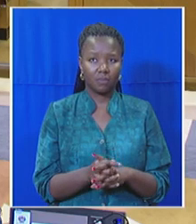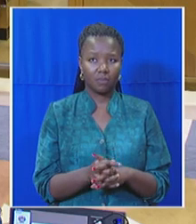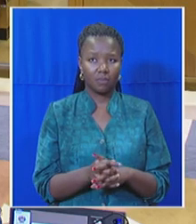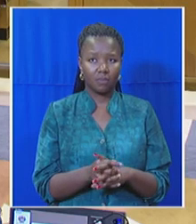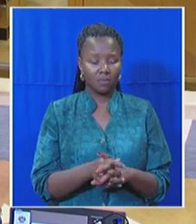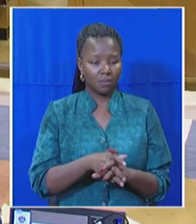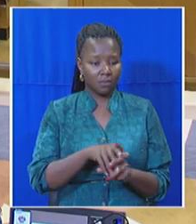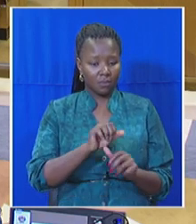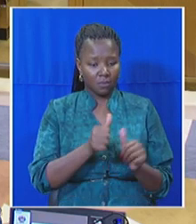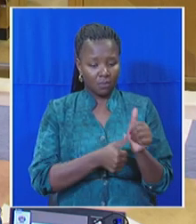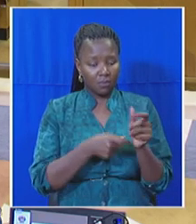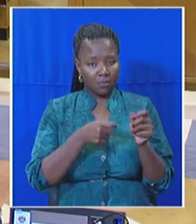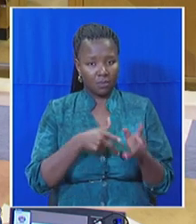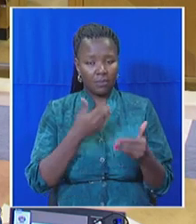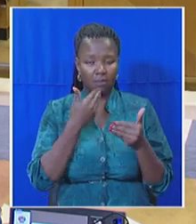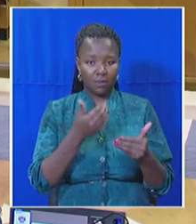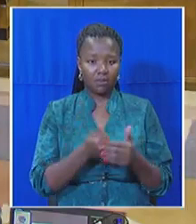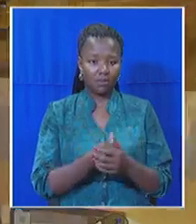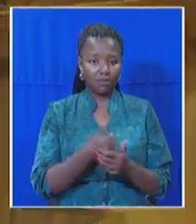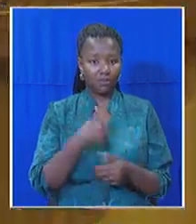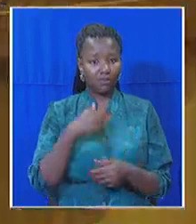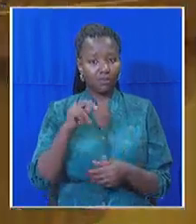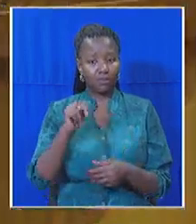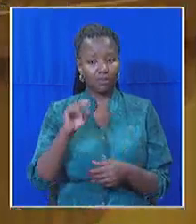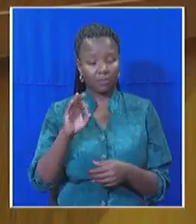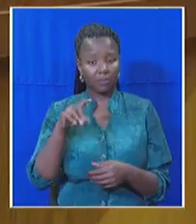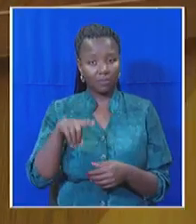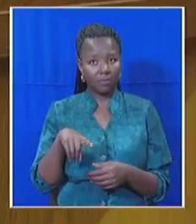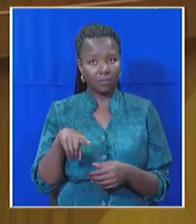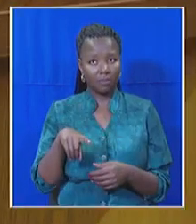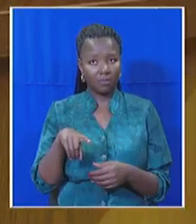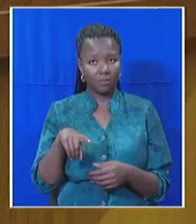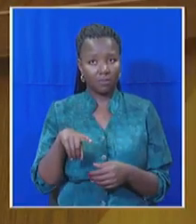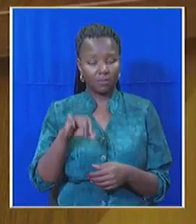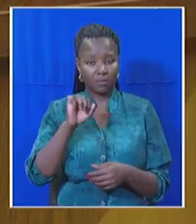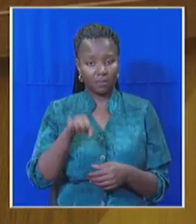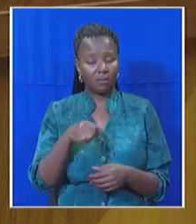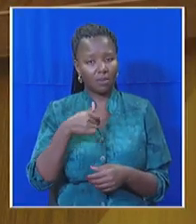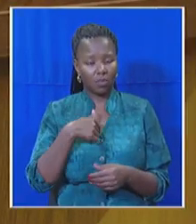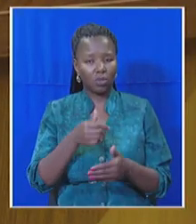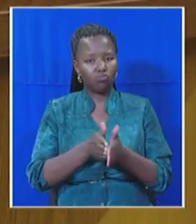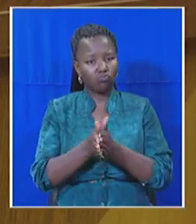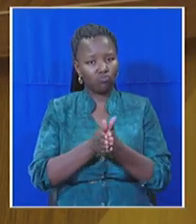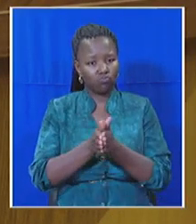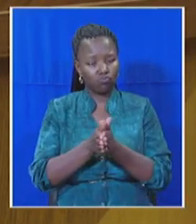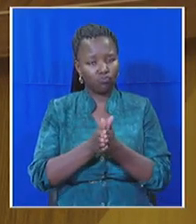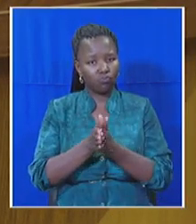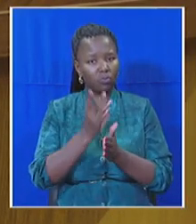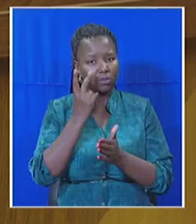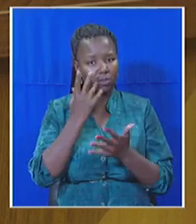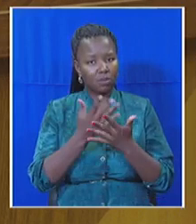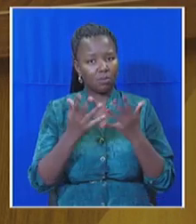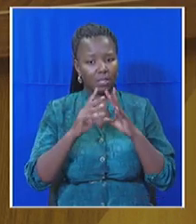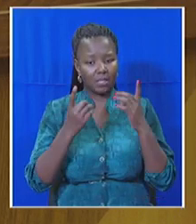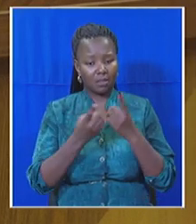Thank you, Deputy Speaker. The National Freedom Party is encouraged by the increased performance of the Department